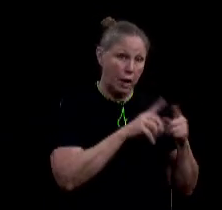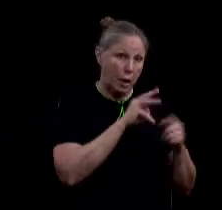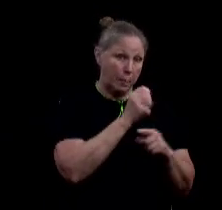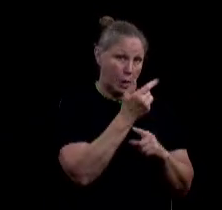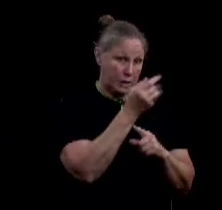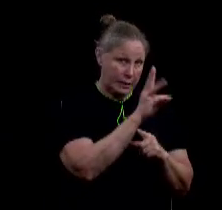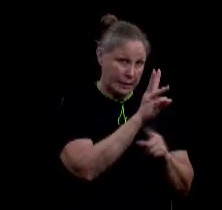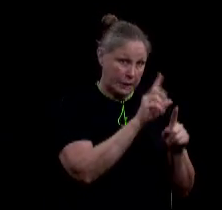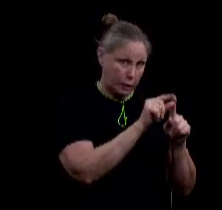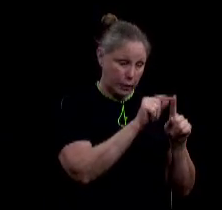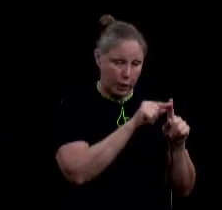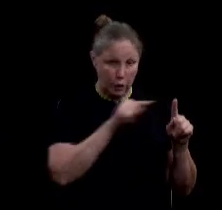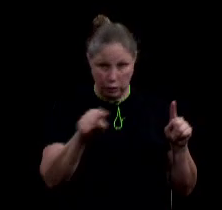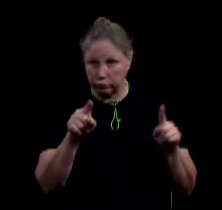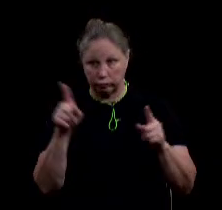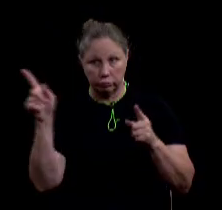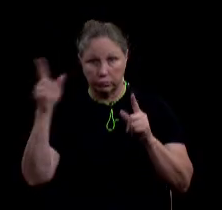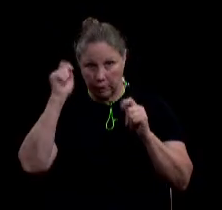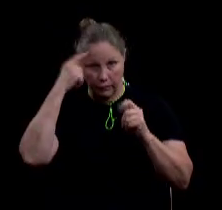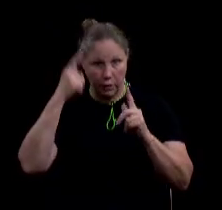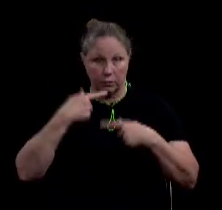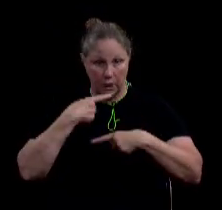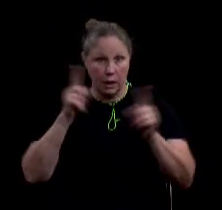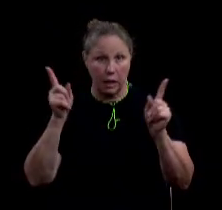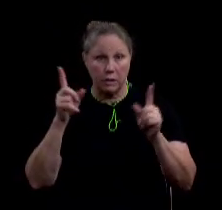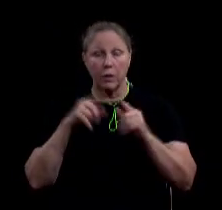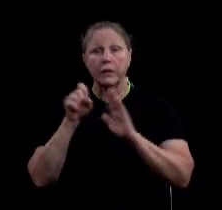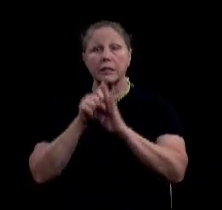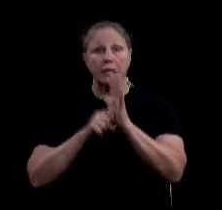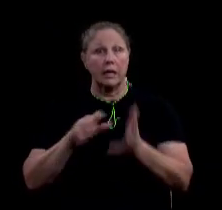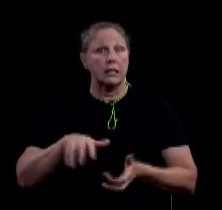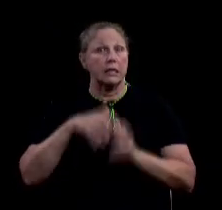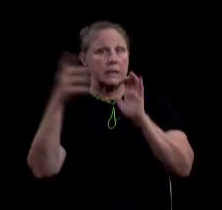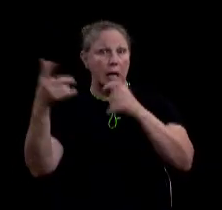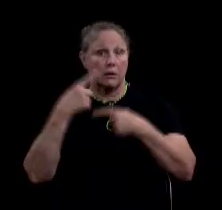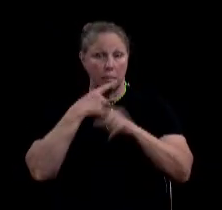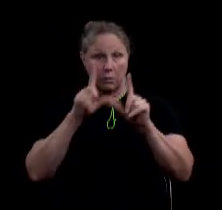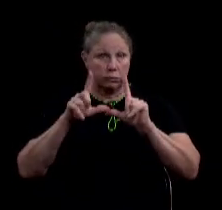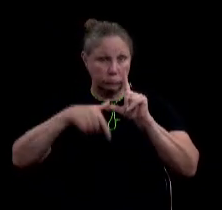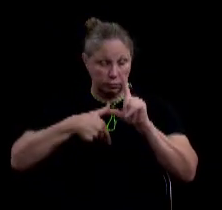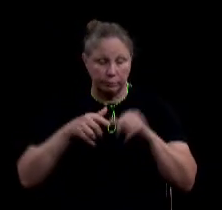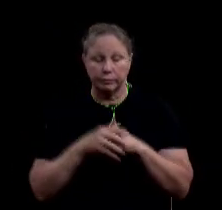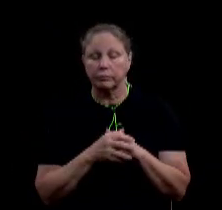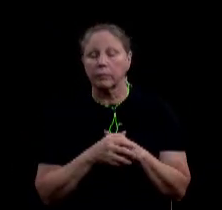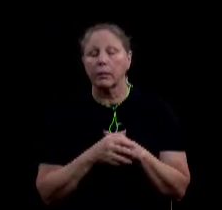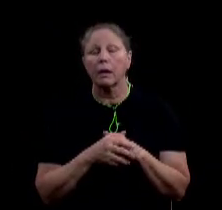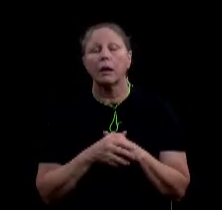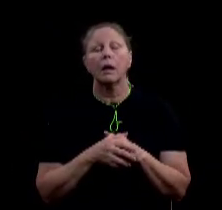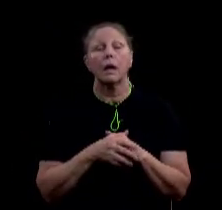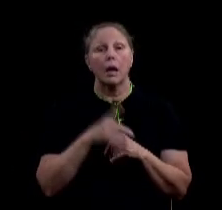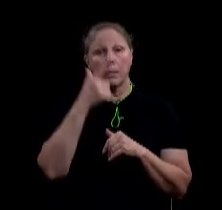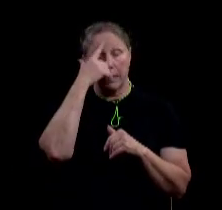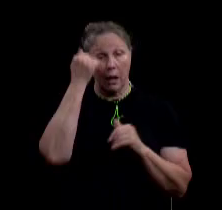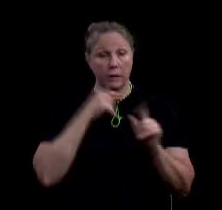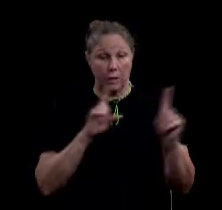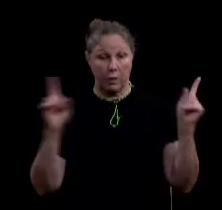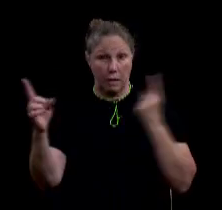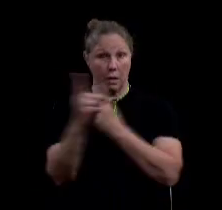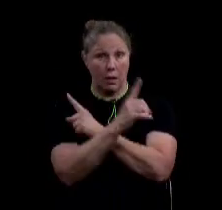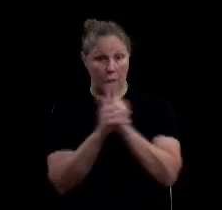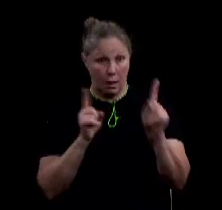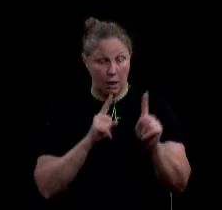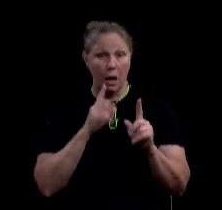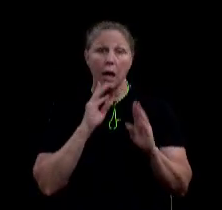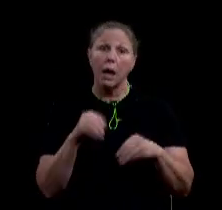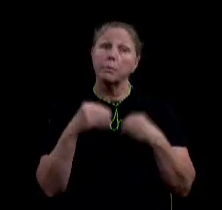until the state disaster declaration expires. In accordance with distancing guidelines and while providing as much transparency as possible, this